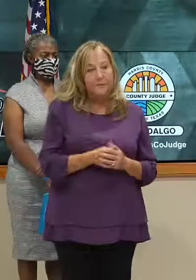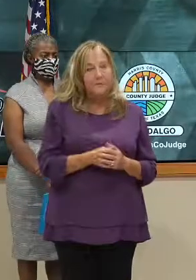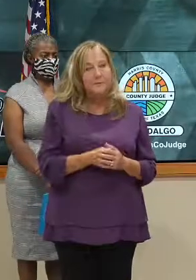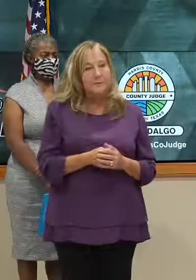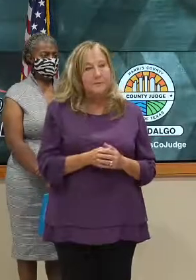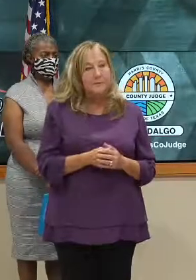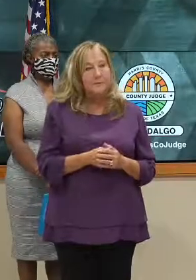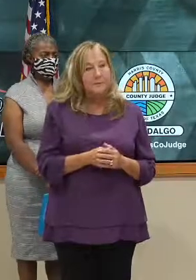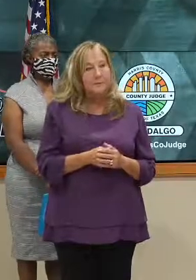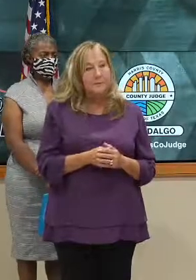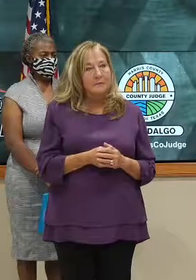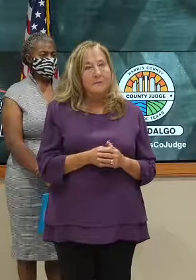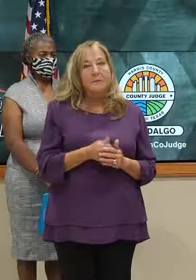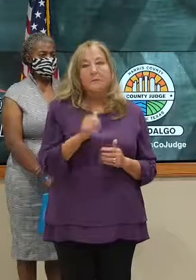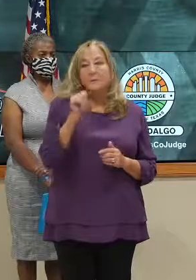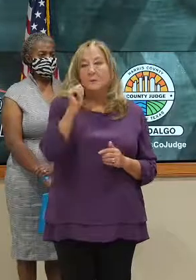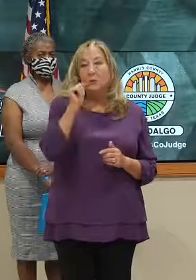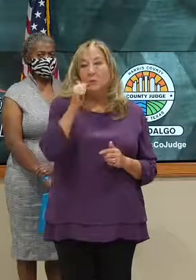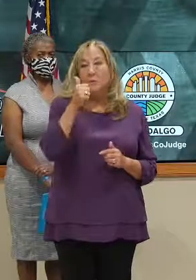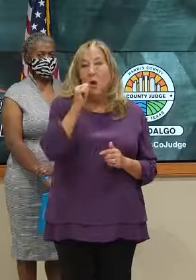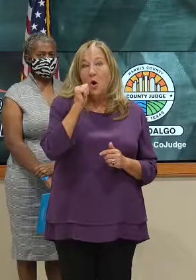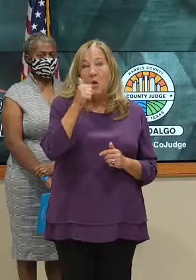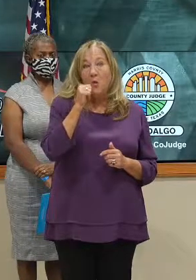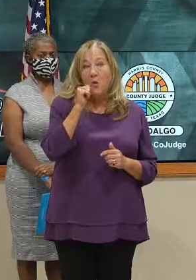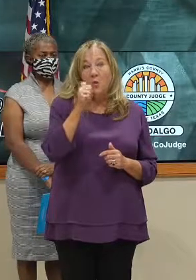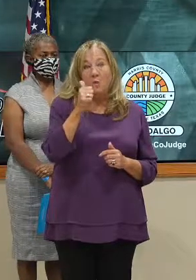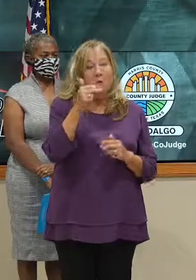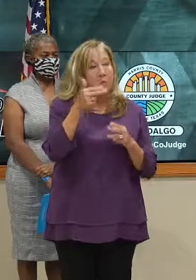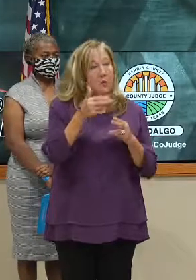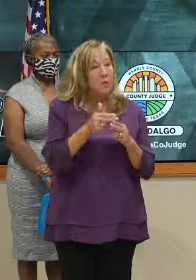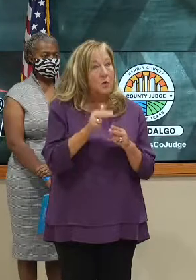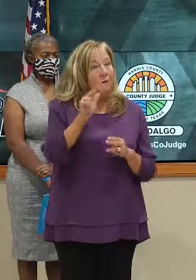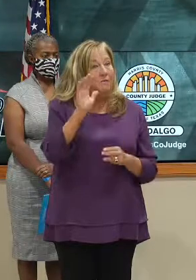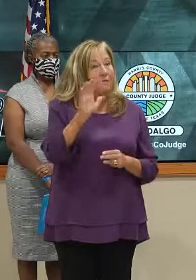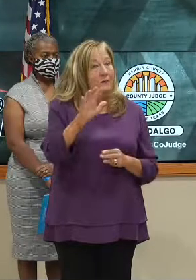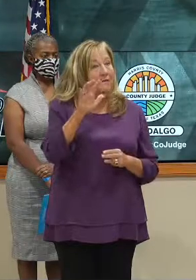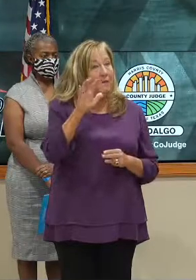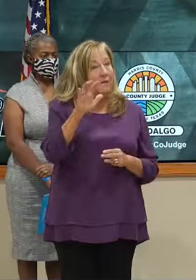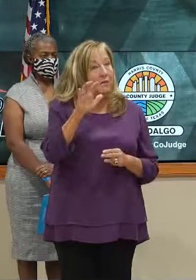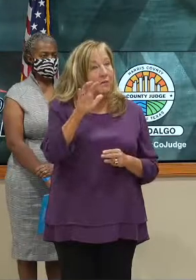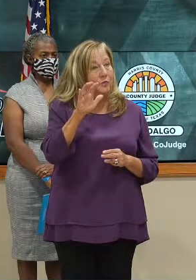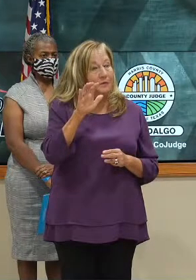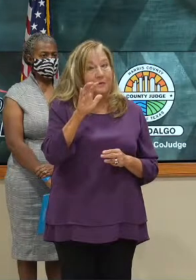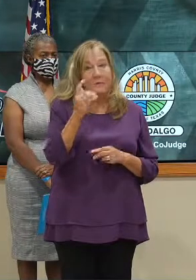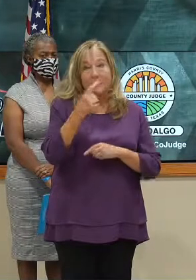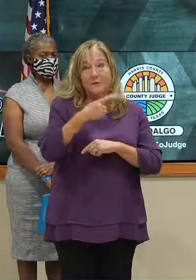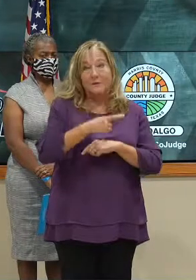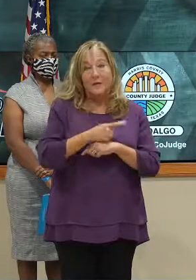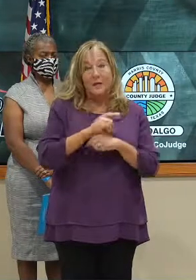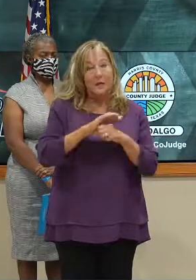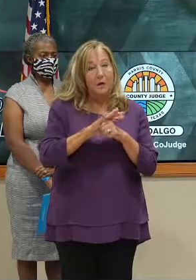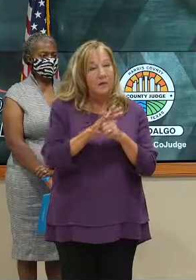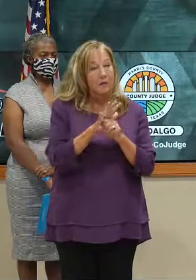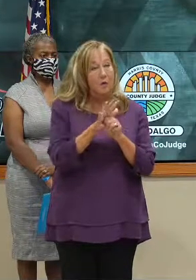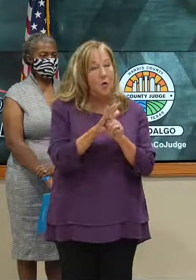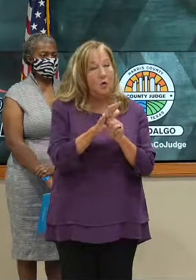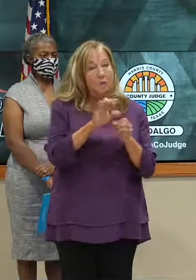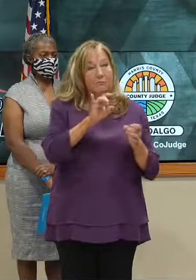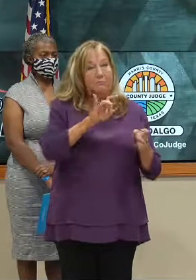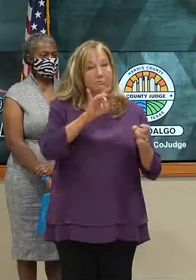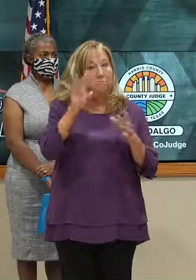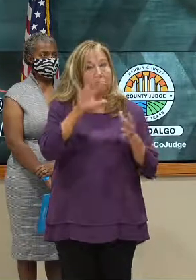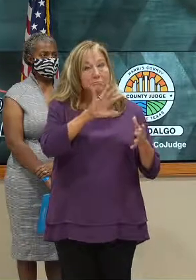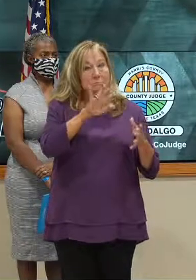is actually the 500th day of our COVID-19 disaster declaration. We're seeing two pandemics at this